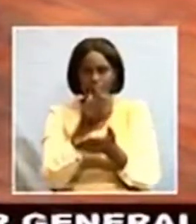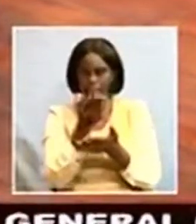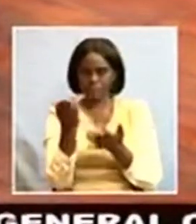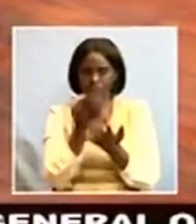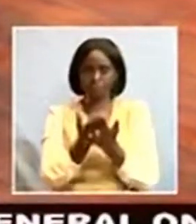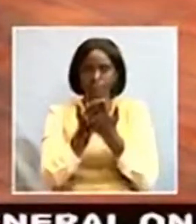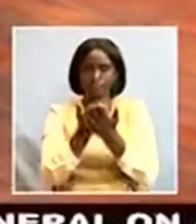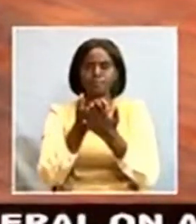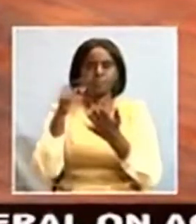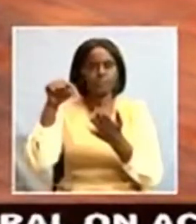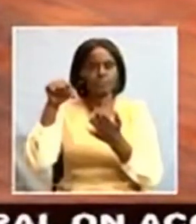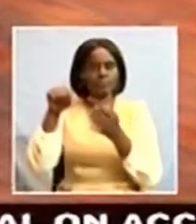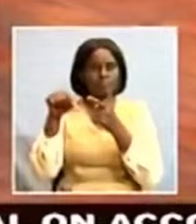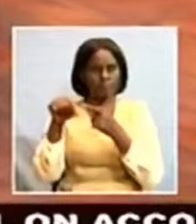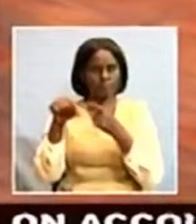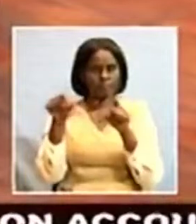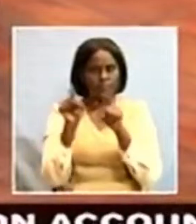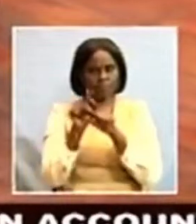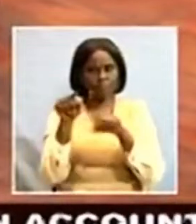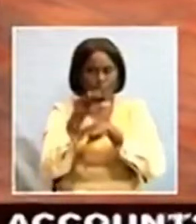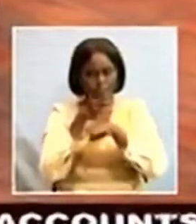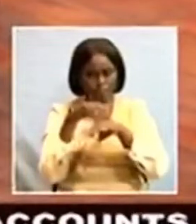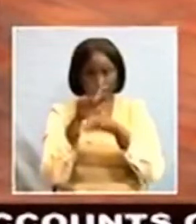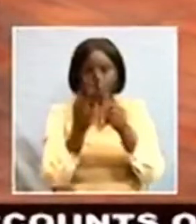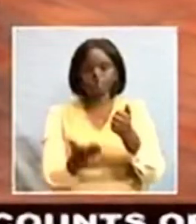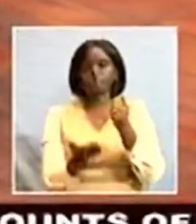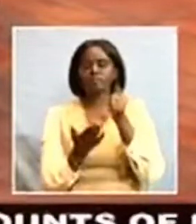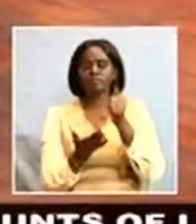submitted quotations above the budget.